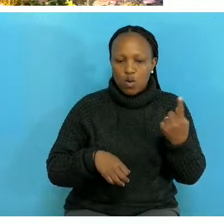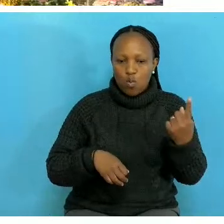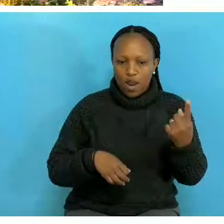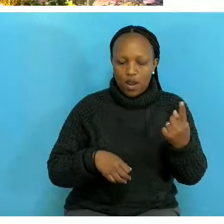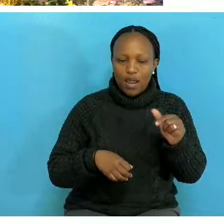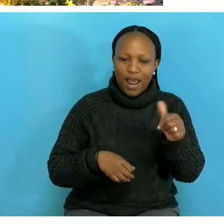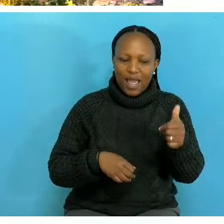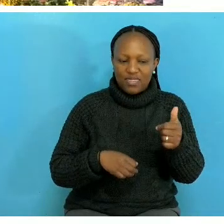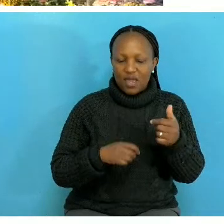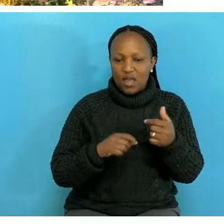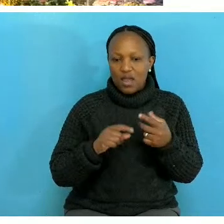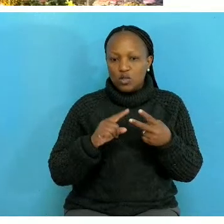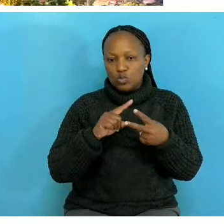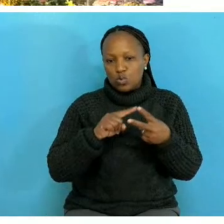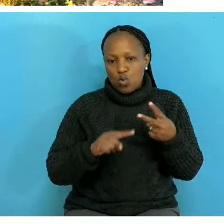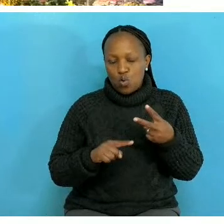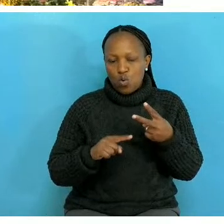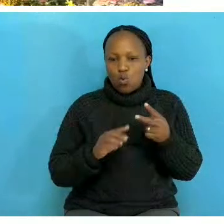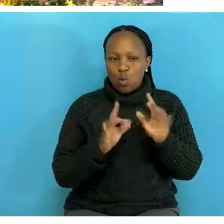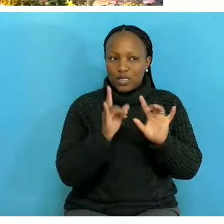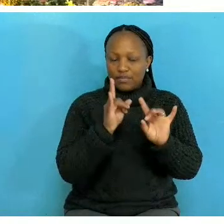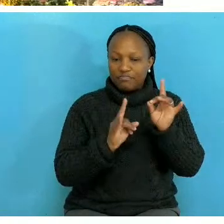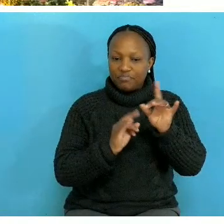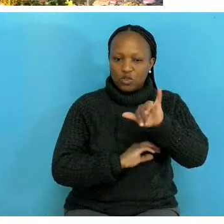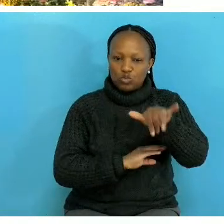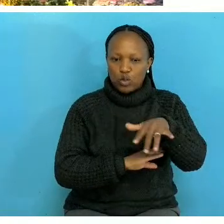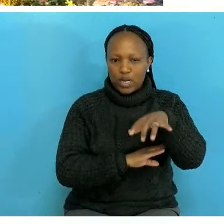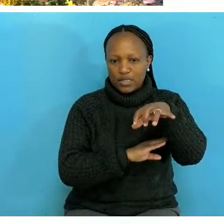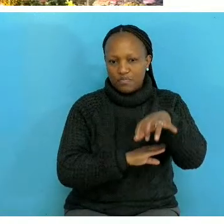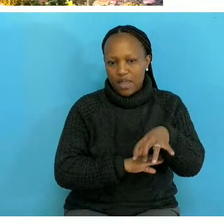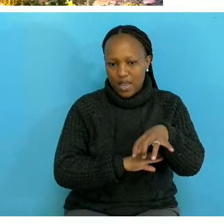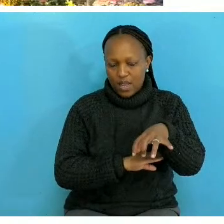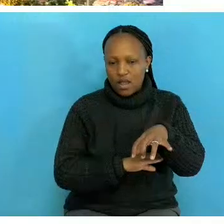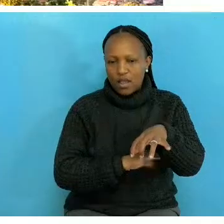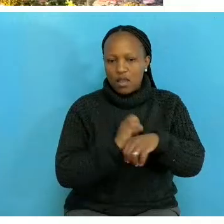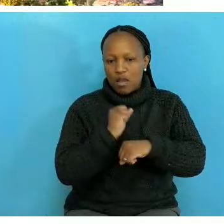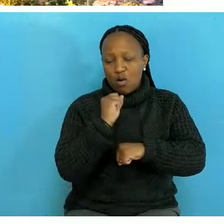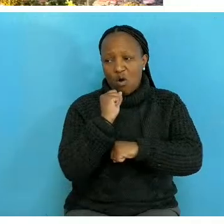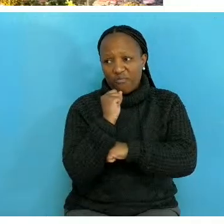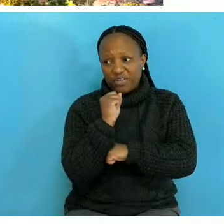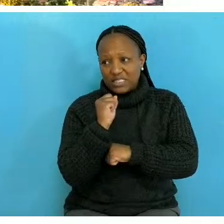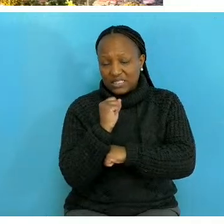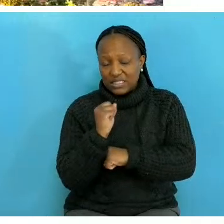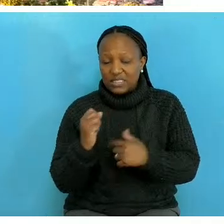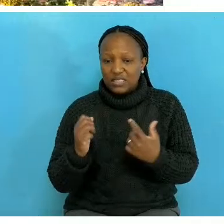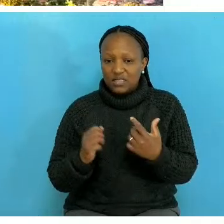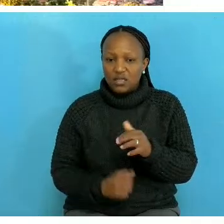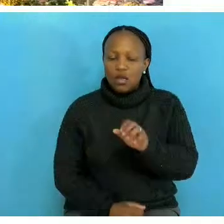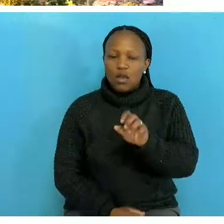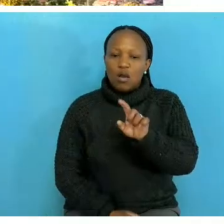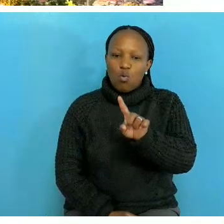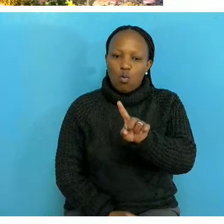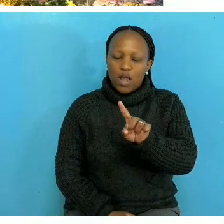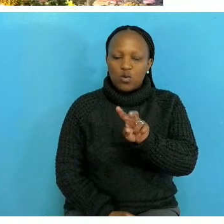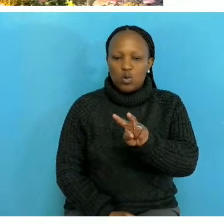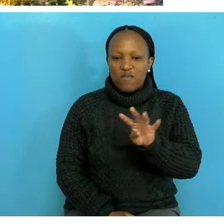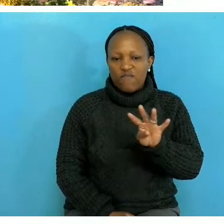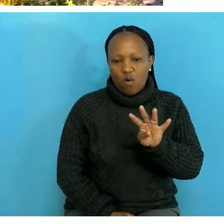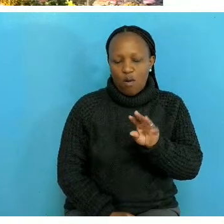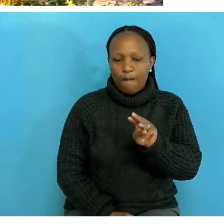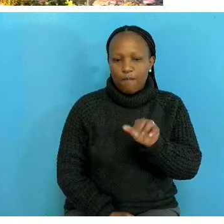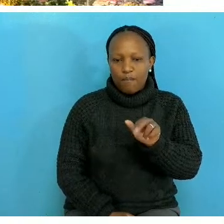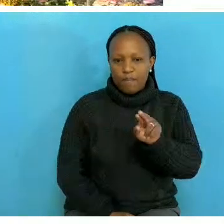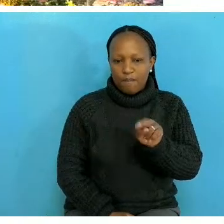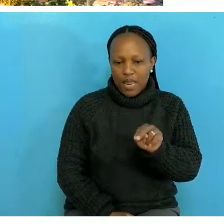other entities are in the CBD in Johannesburg. Our offices are at number 124 Main Street